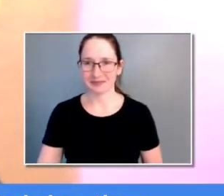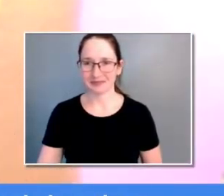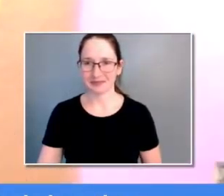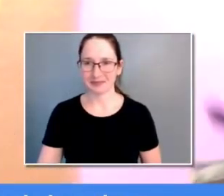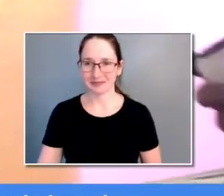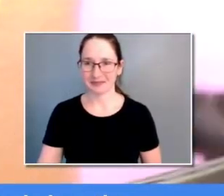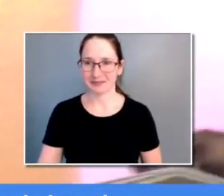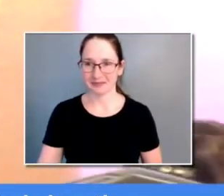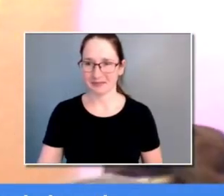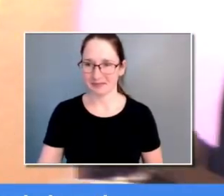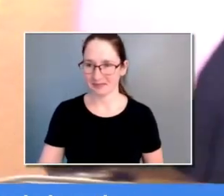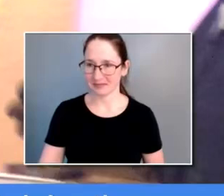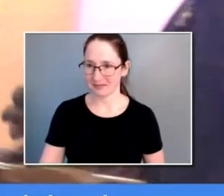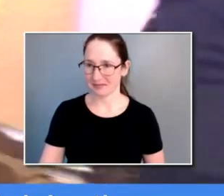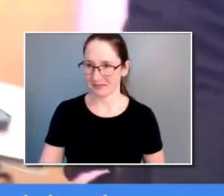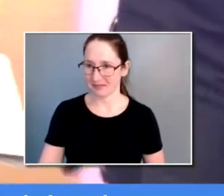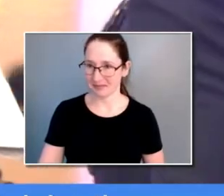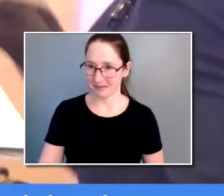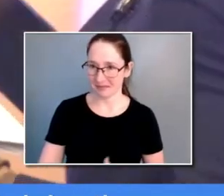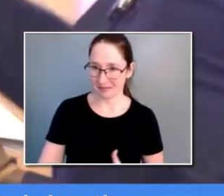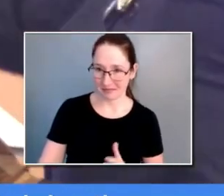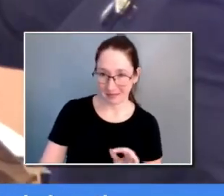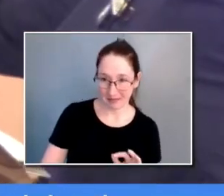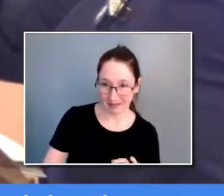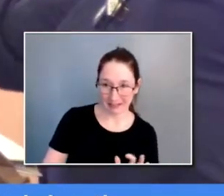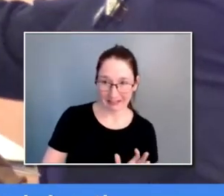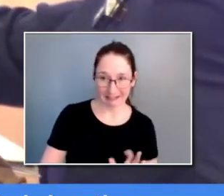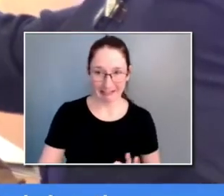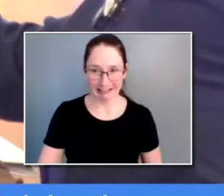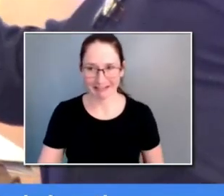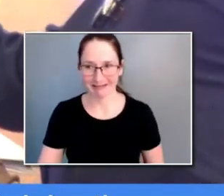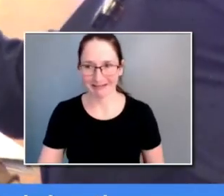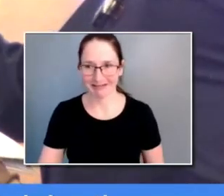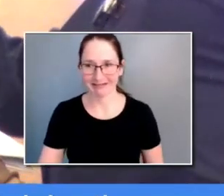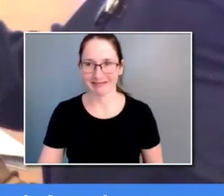Are you going to bring me a steps? Yeah, they got the steps.